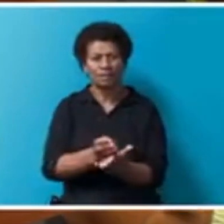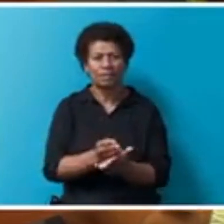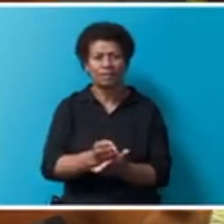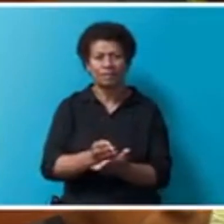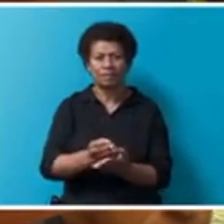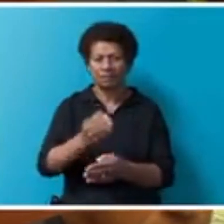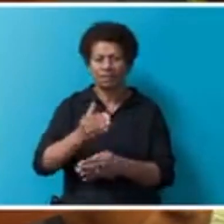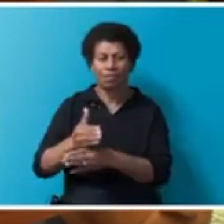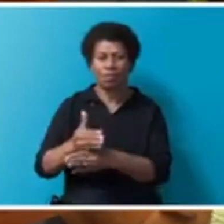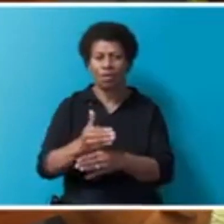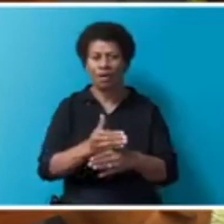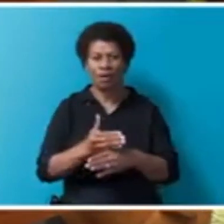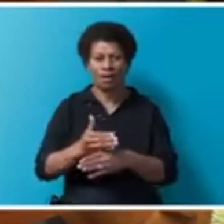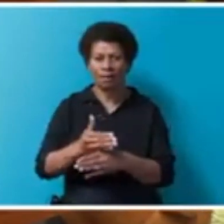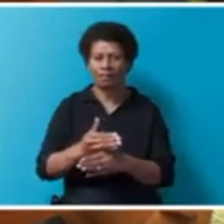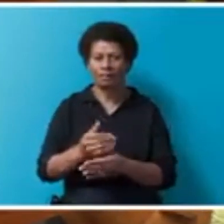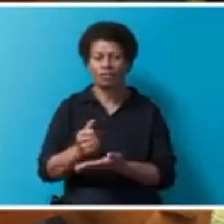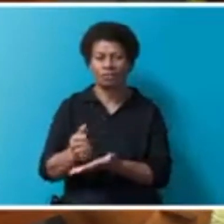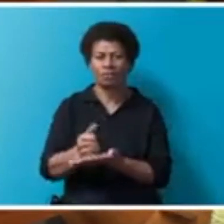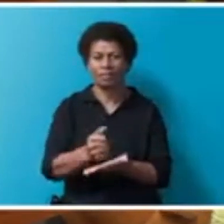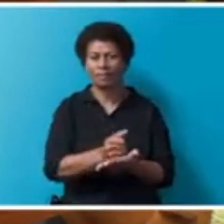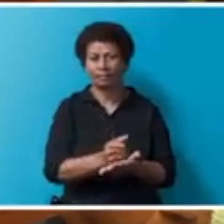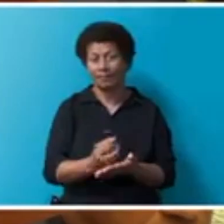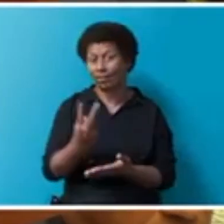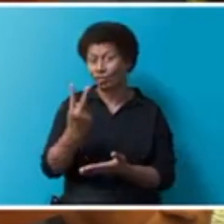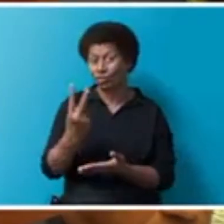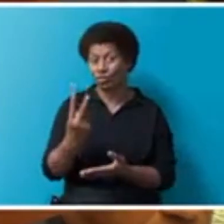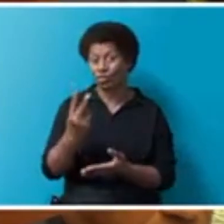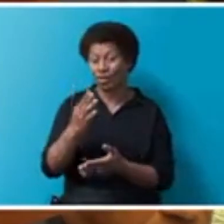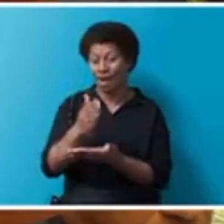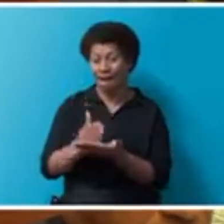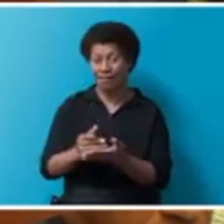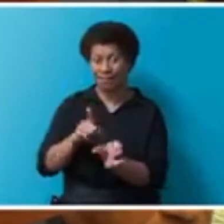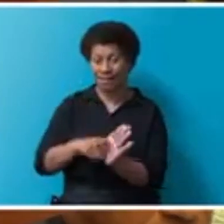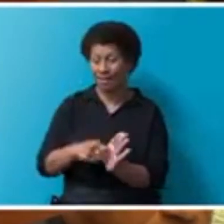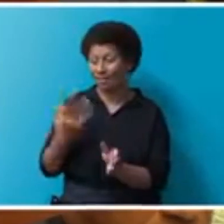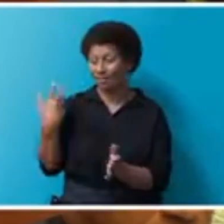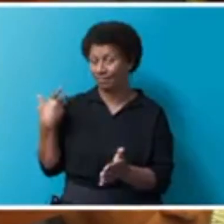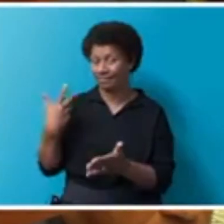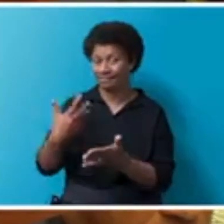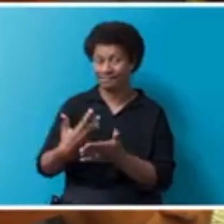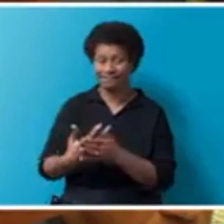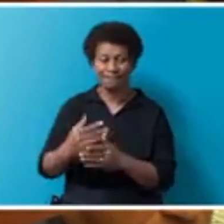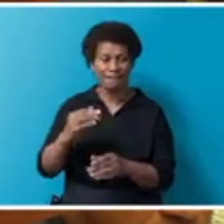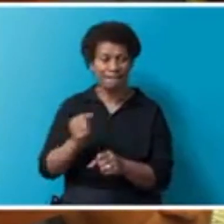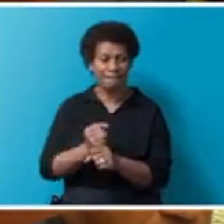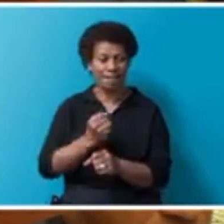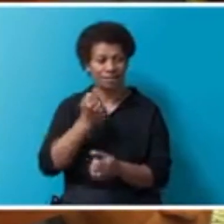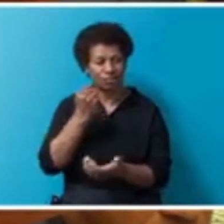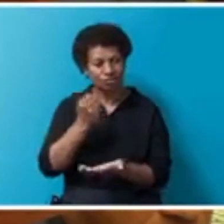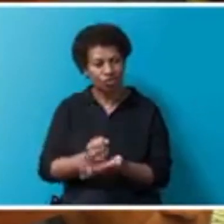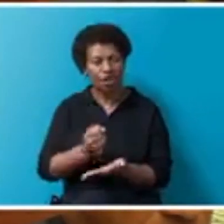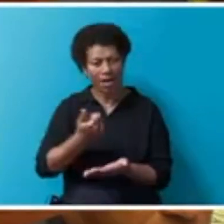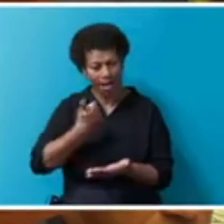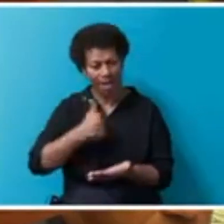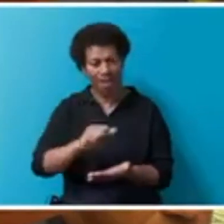Mr. Speaker, sir, in the last 2.5 years, we have made sure that we only allow unskilled workers